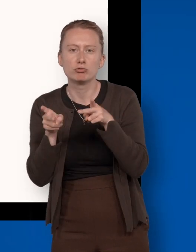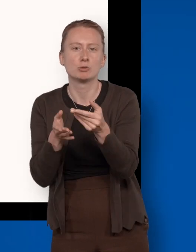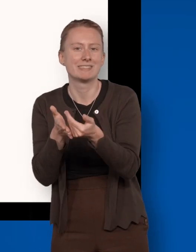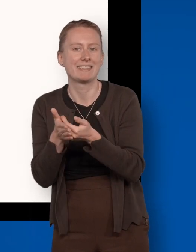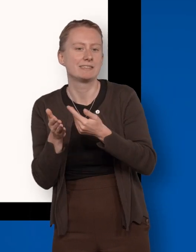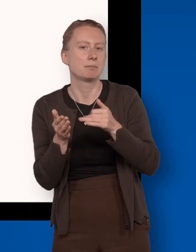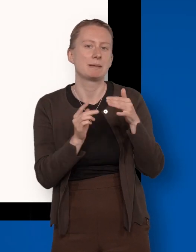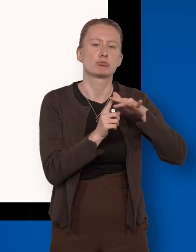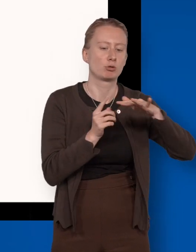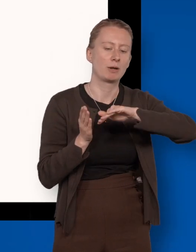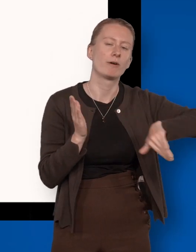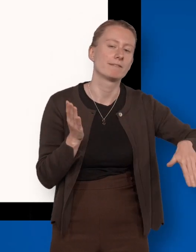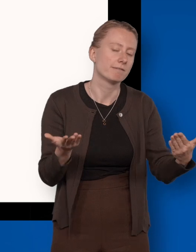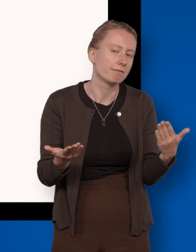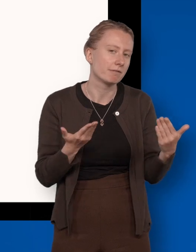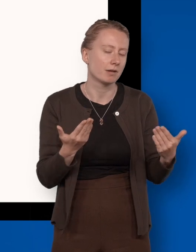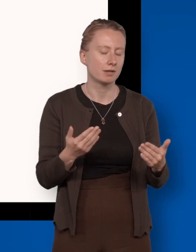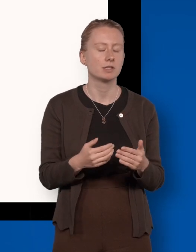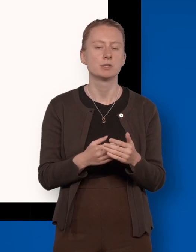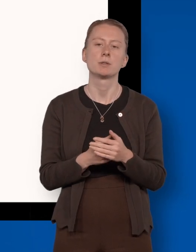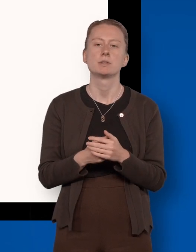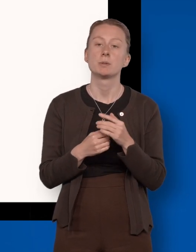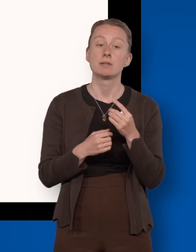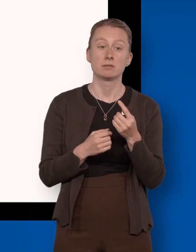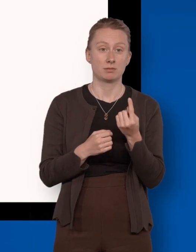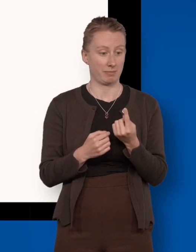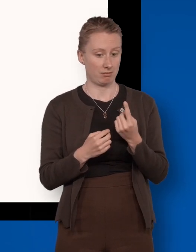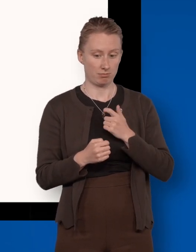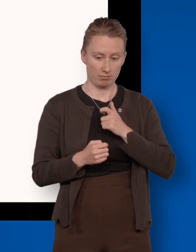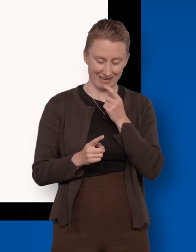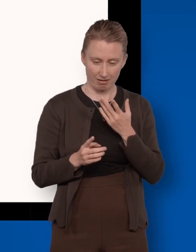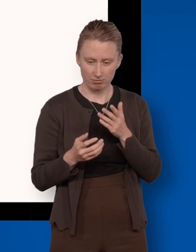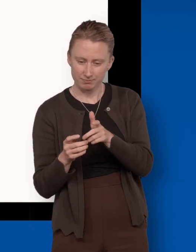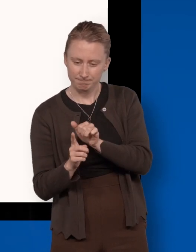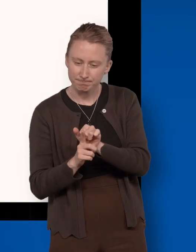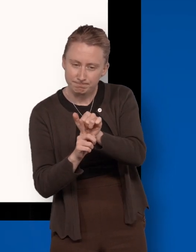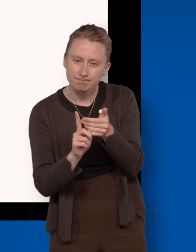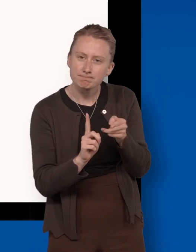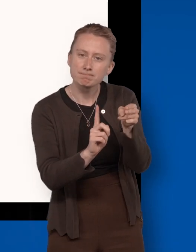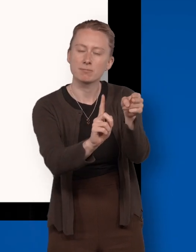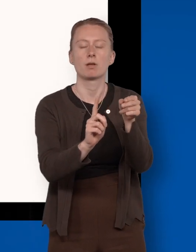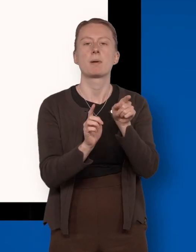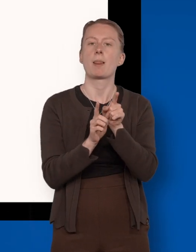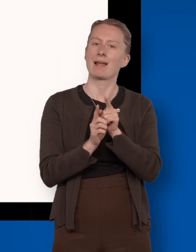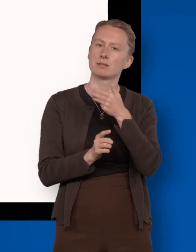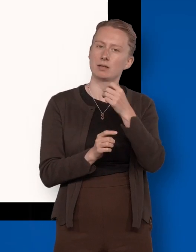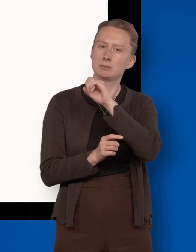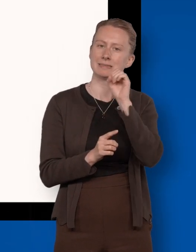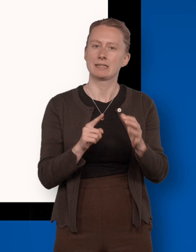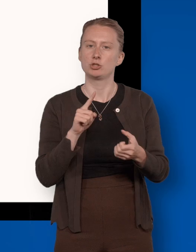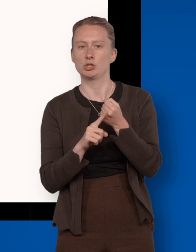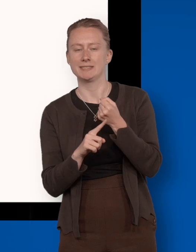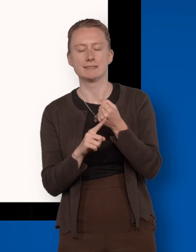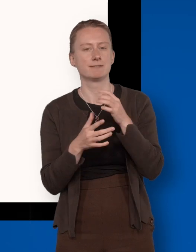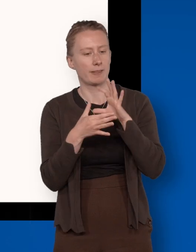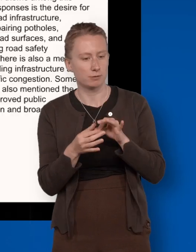So it's something that you might want to adjust later on, but it gets you sort of 90% of the way in terms of actually doing the groupings of